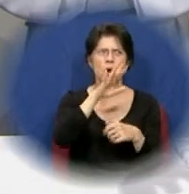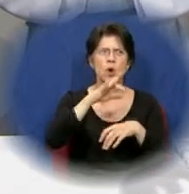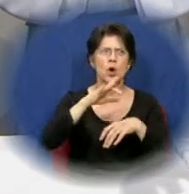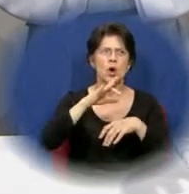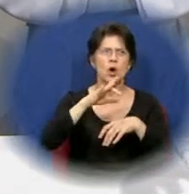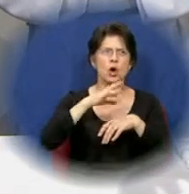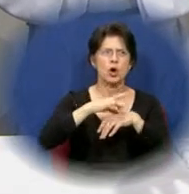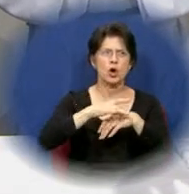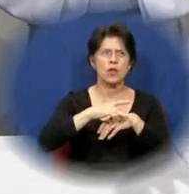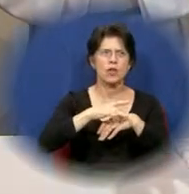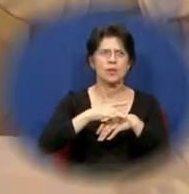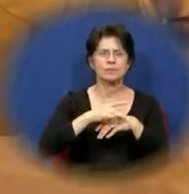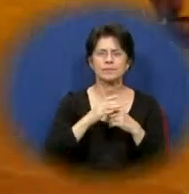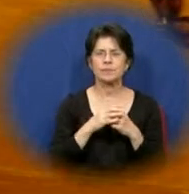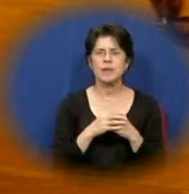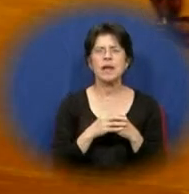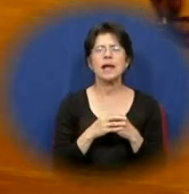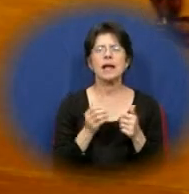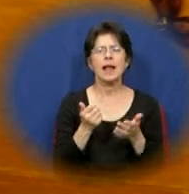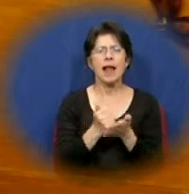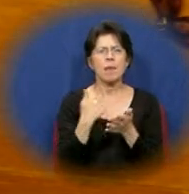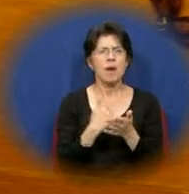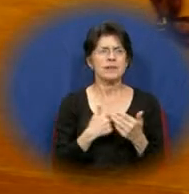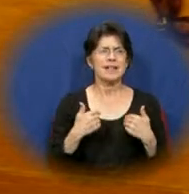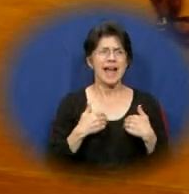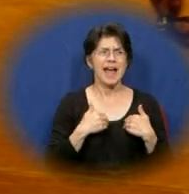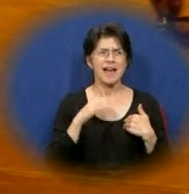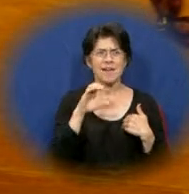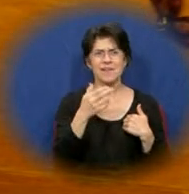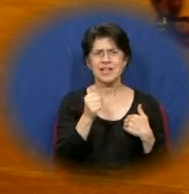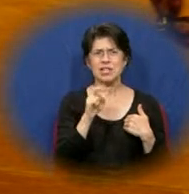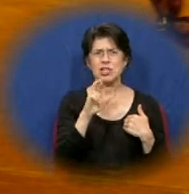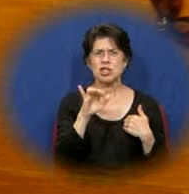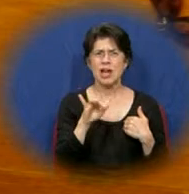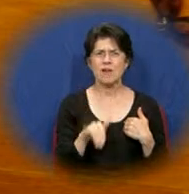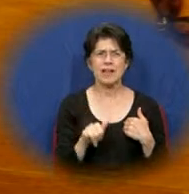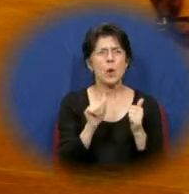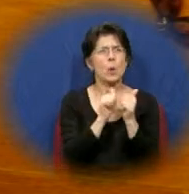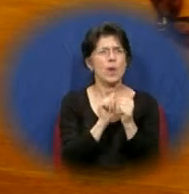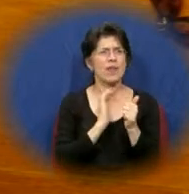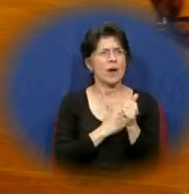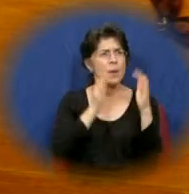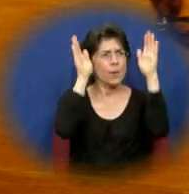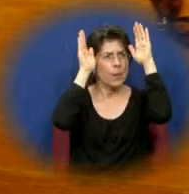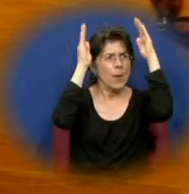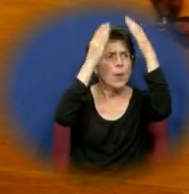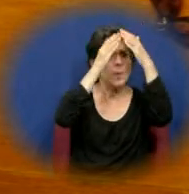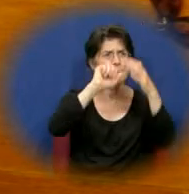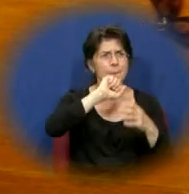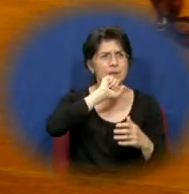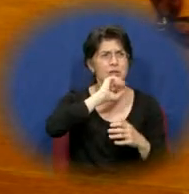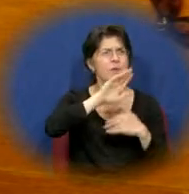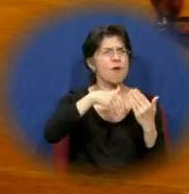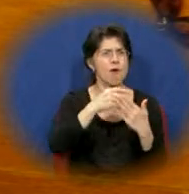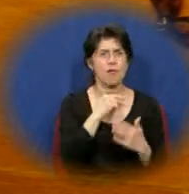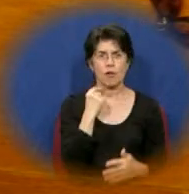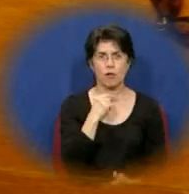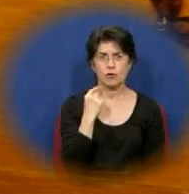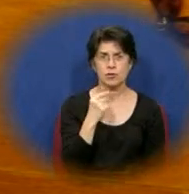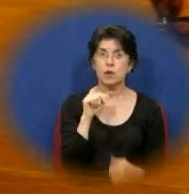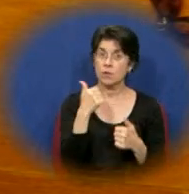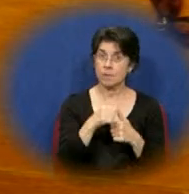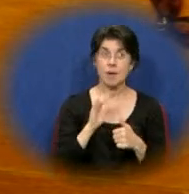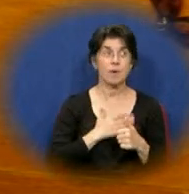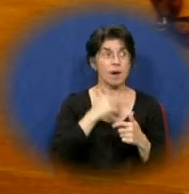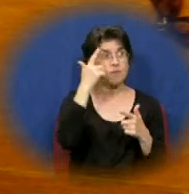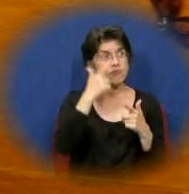her to the fullness of charity, together with Francis, our Pope, and Robert, our Bishop, and all the clergy. Remember our brothers and sisters who